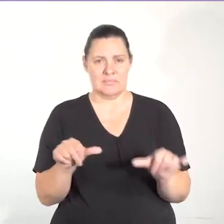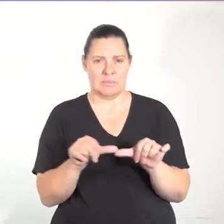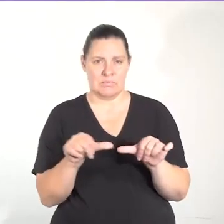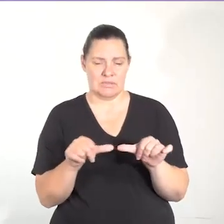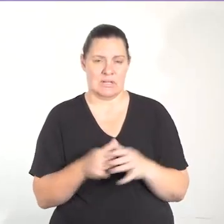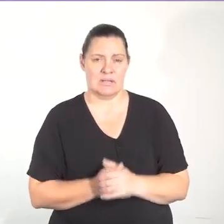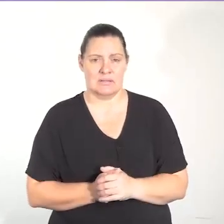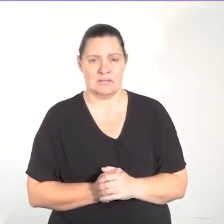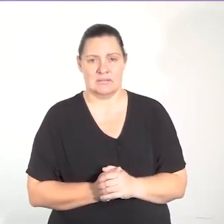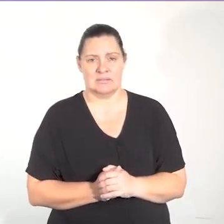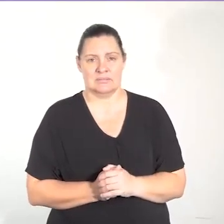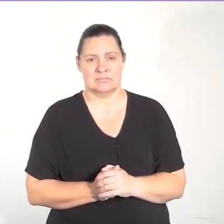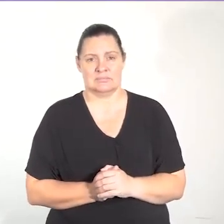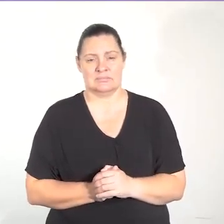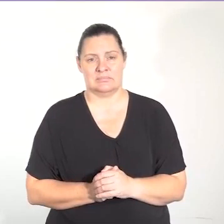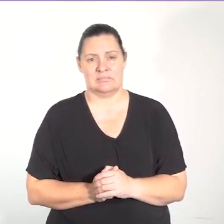directly